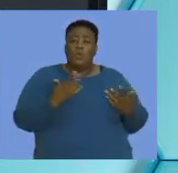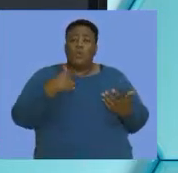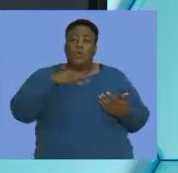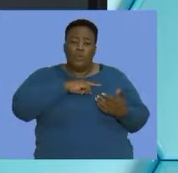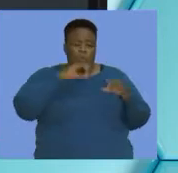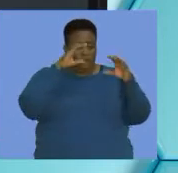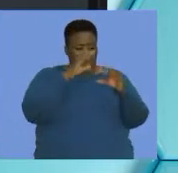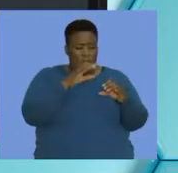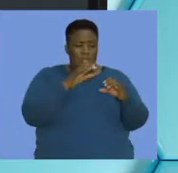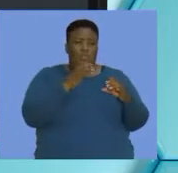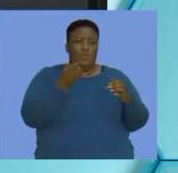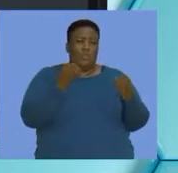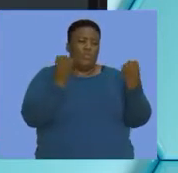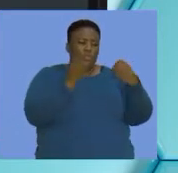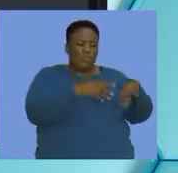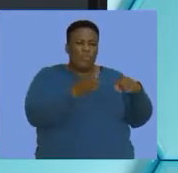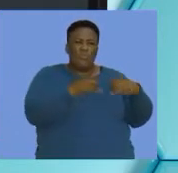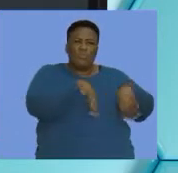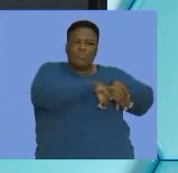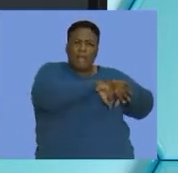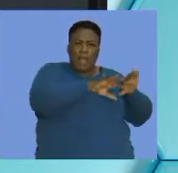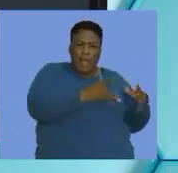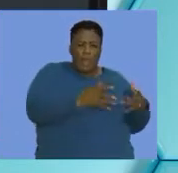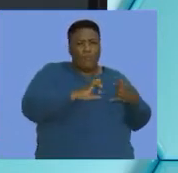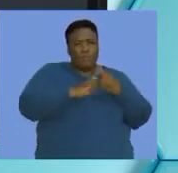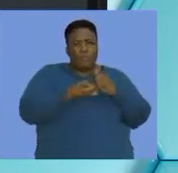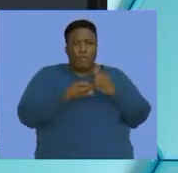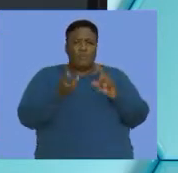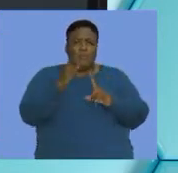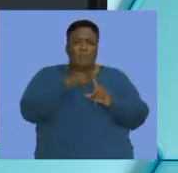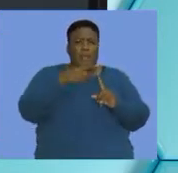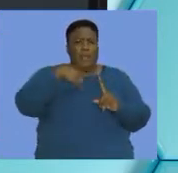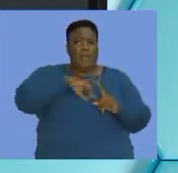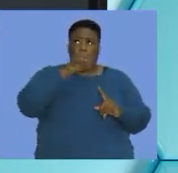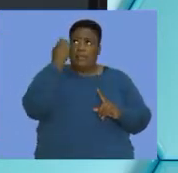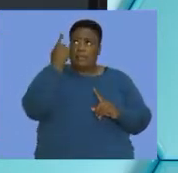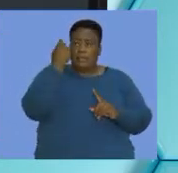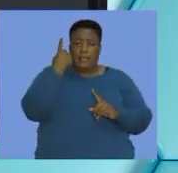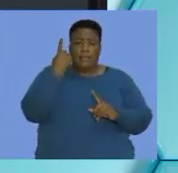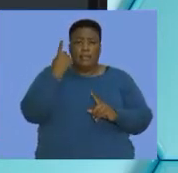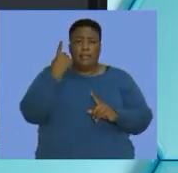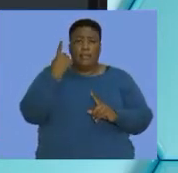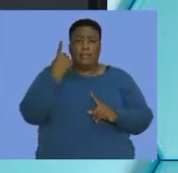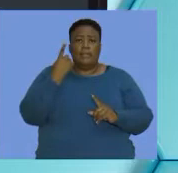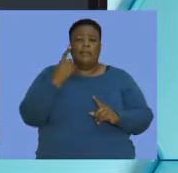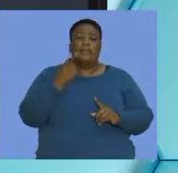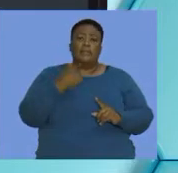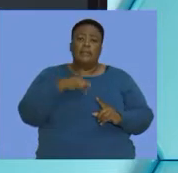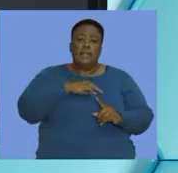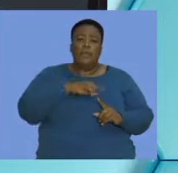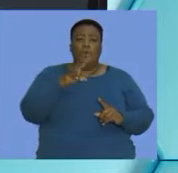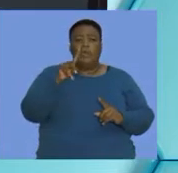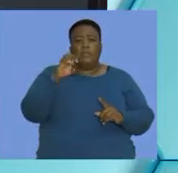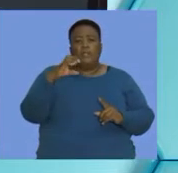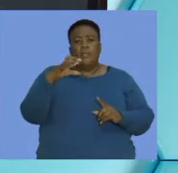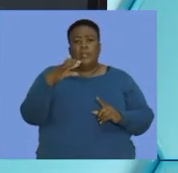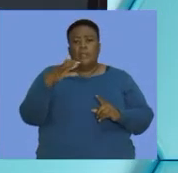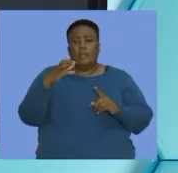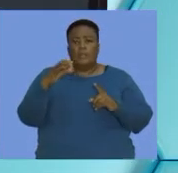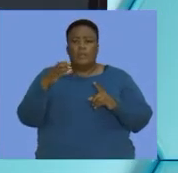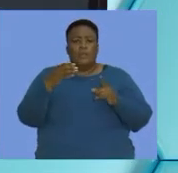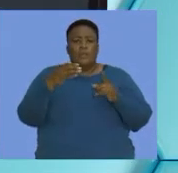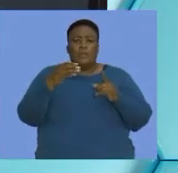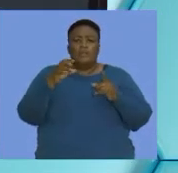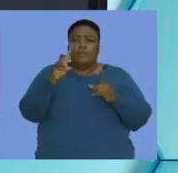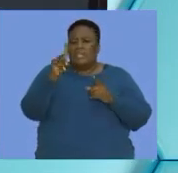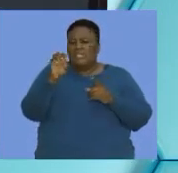line. So guys, we've looked at waste disposal. We've tried to apply some of our understanding in the context of how